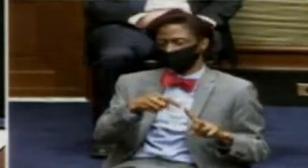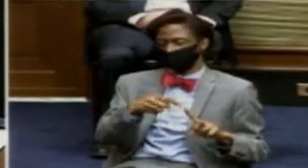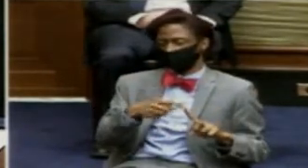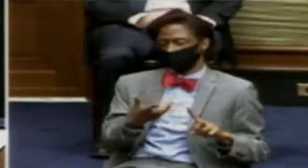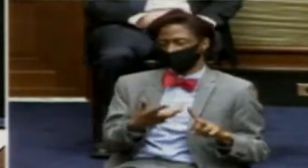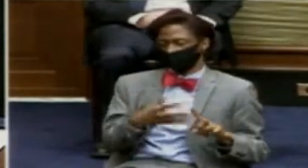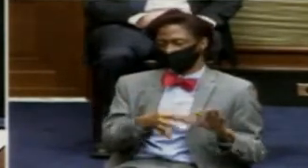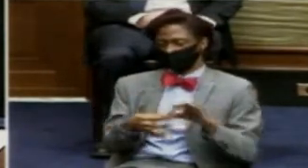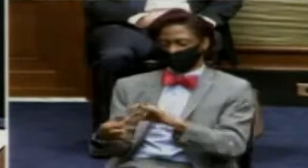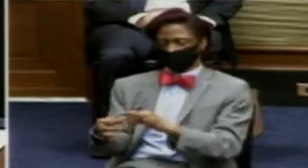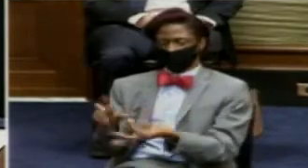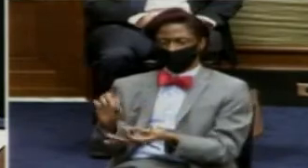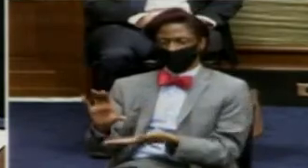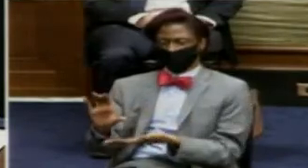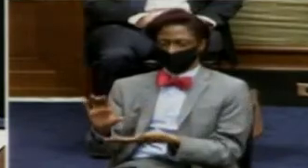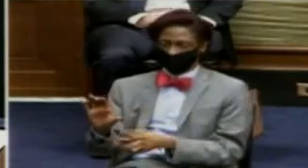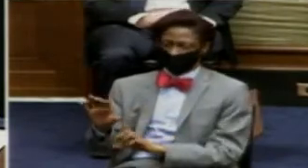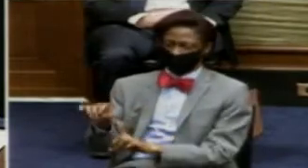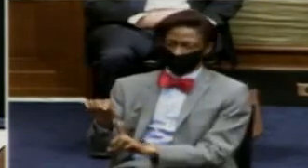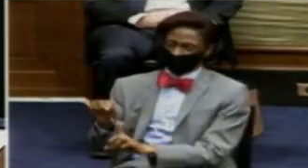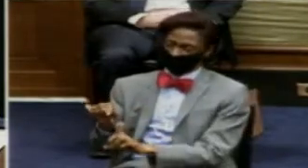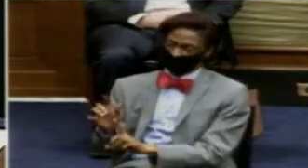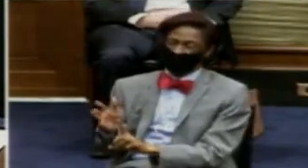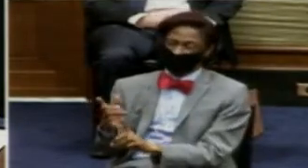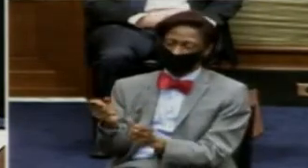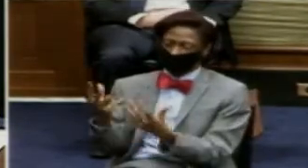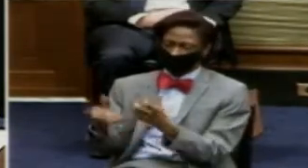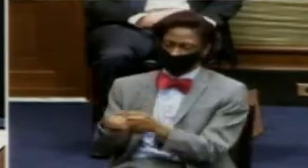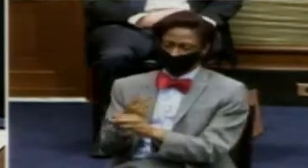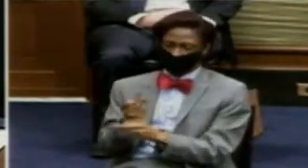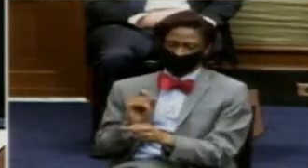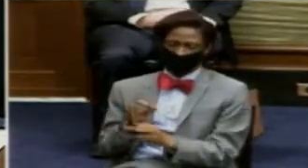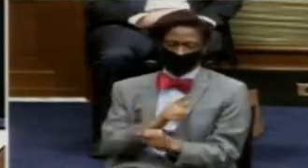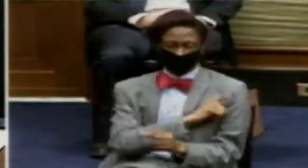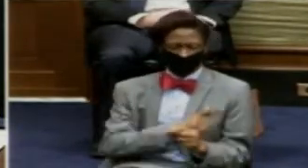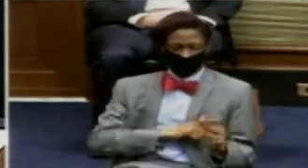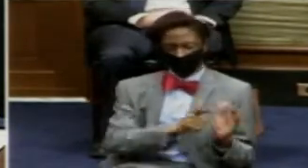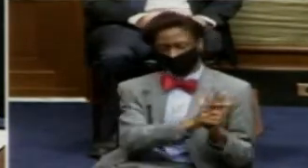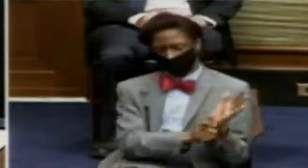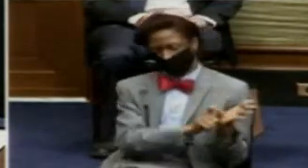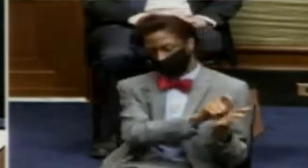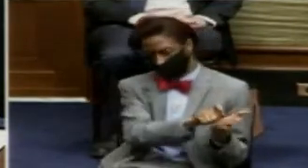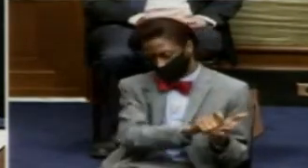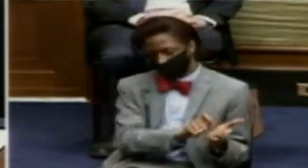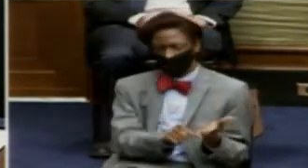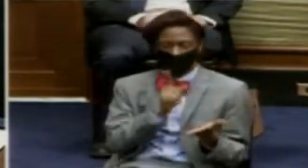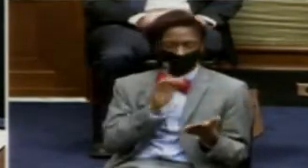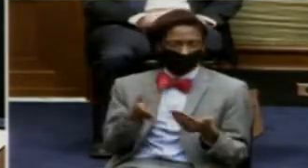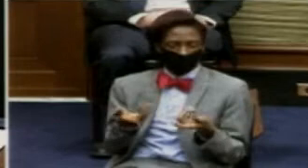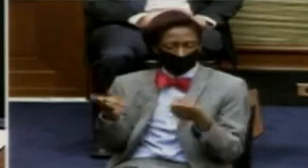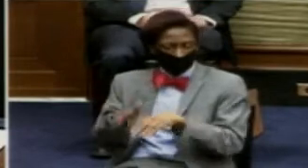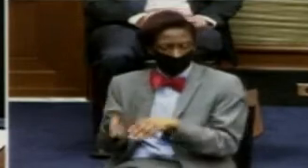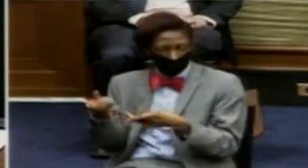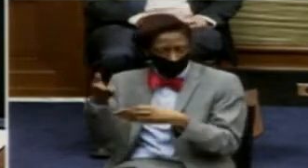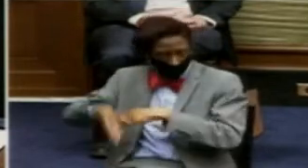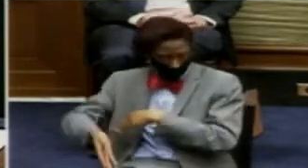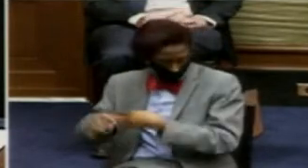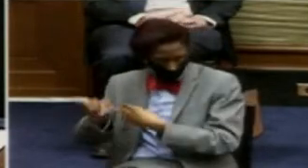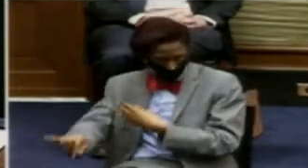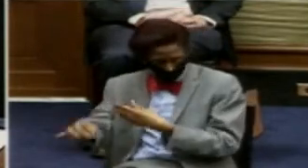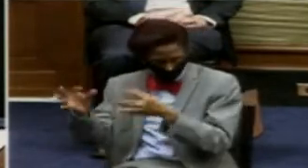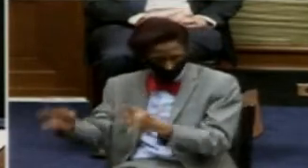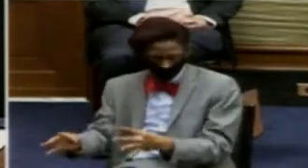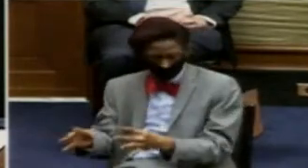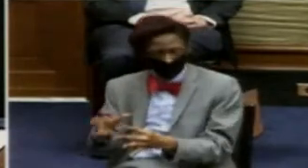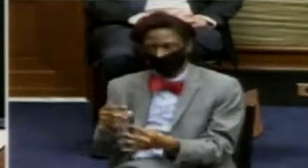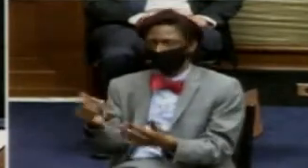the district. It's certain that years of litigation would follow this decision. Potentially every act of the